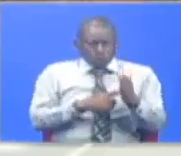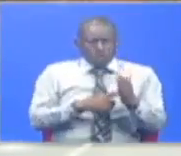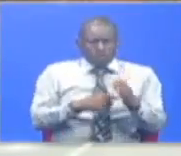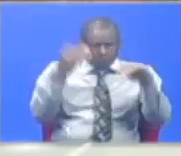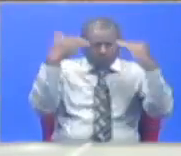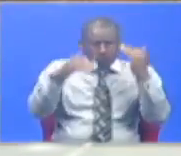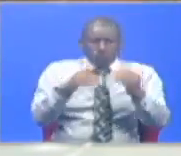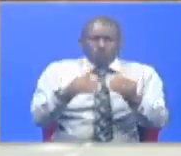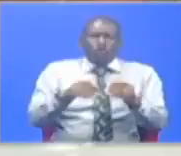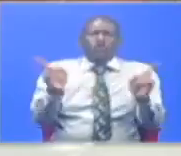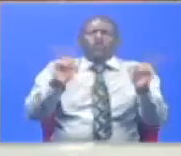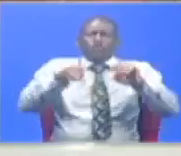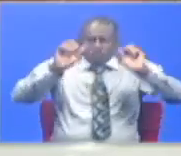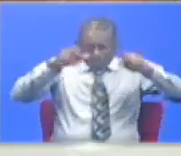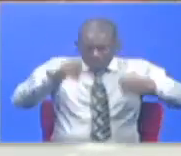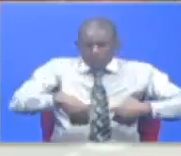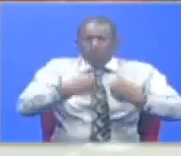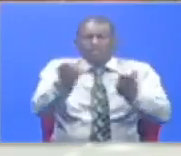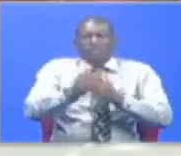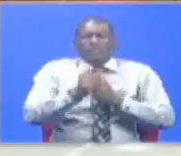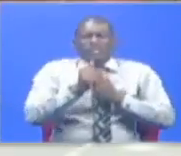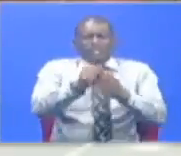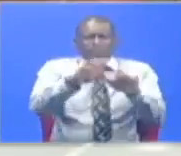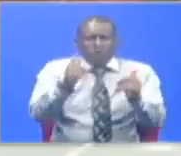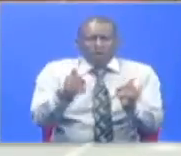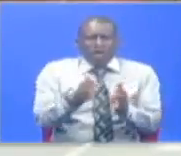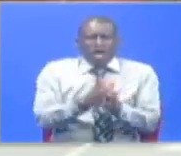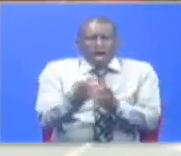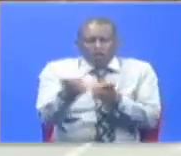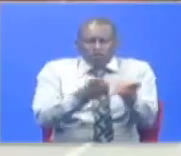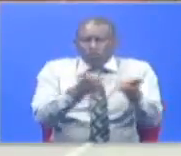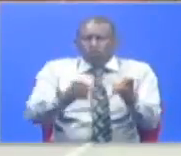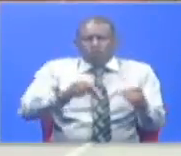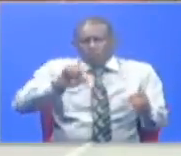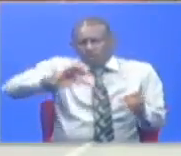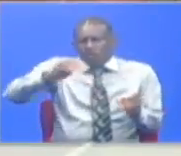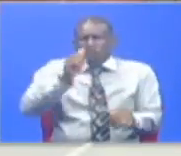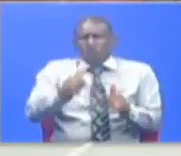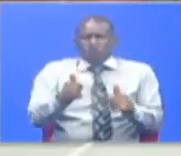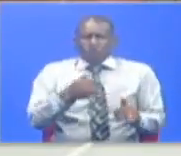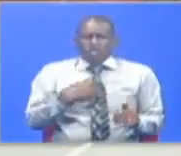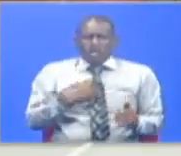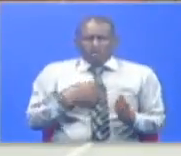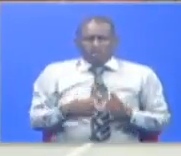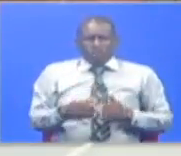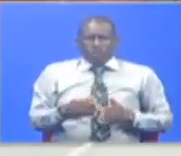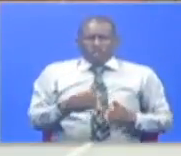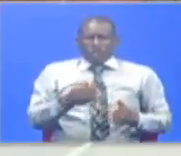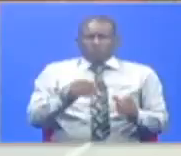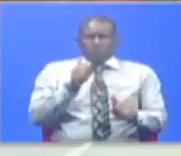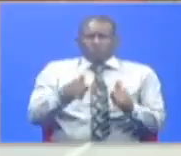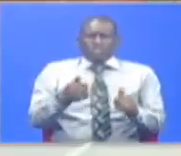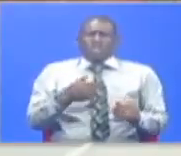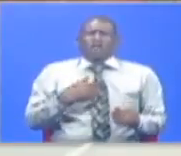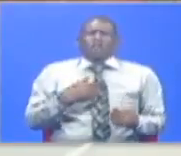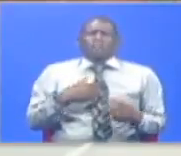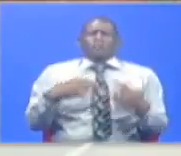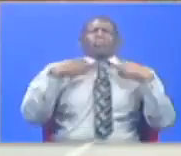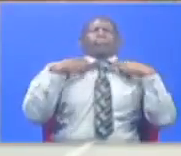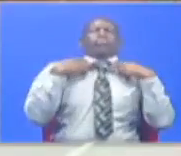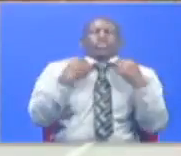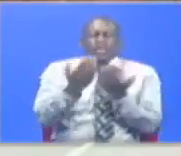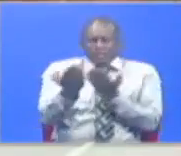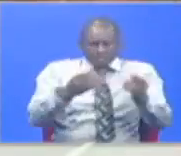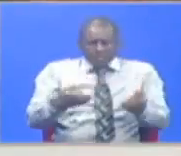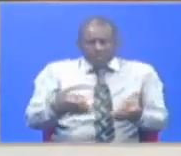to provide leadership and govern the county that has to lead a total breakdown of service delivery